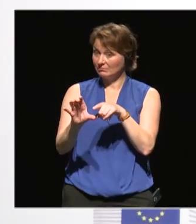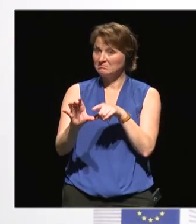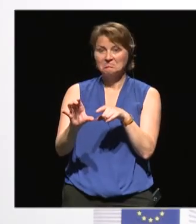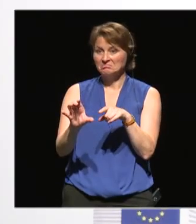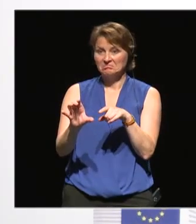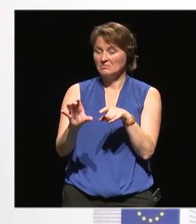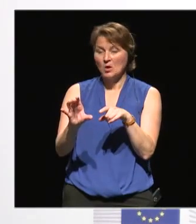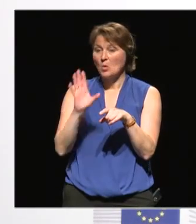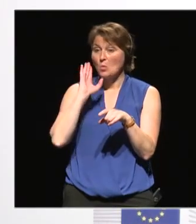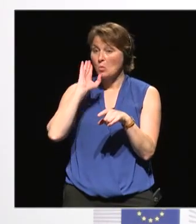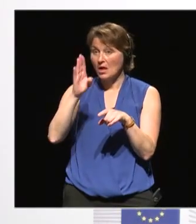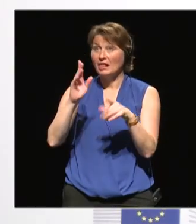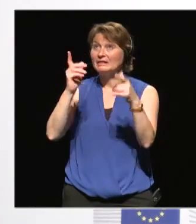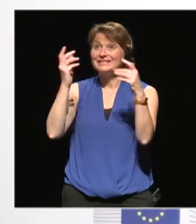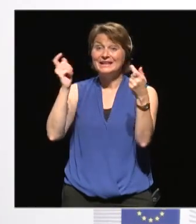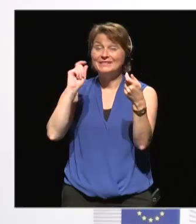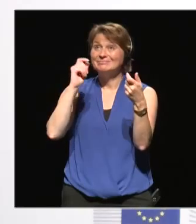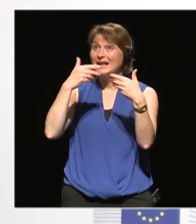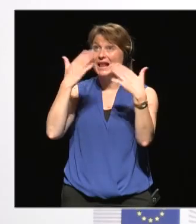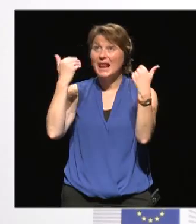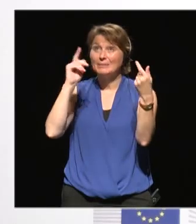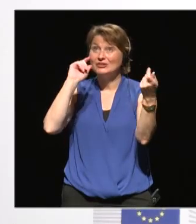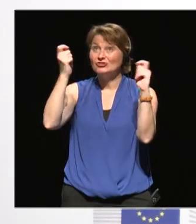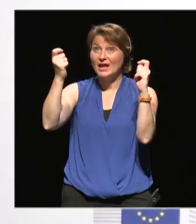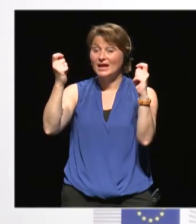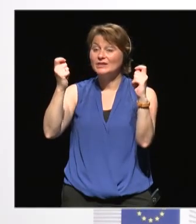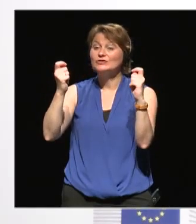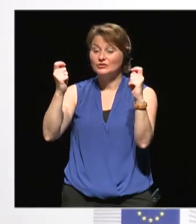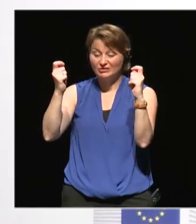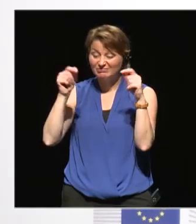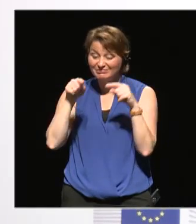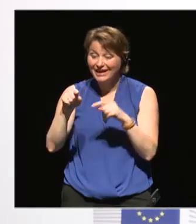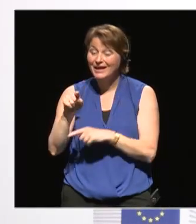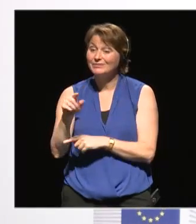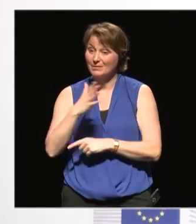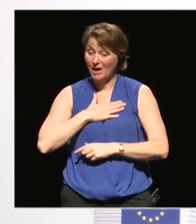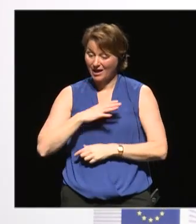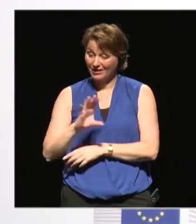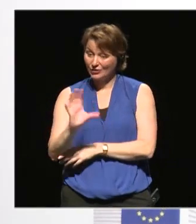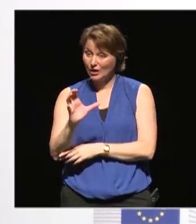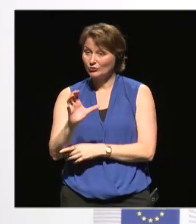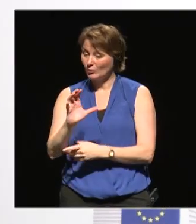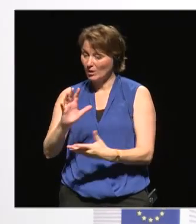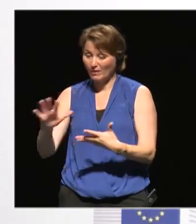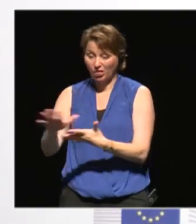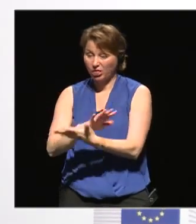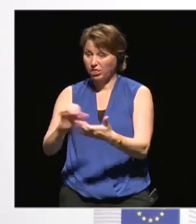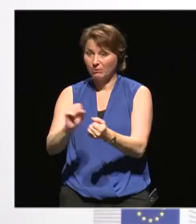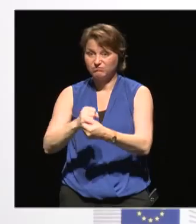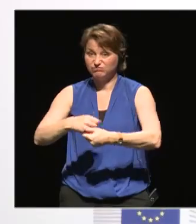not exist. We will not be able to adapt. And so what are the contributions that we are making?